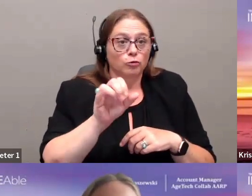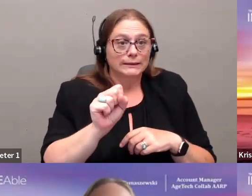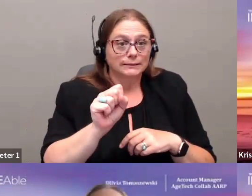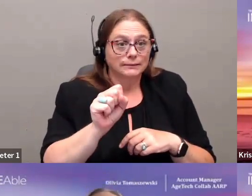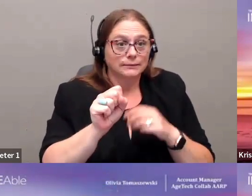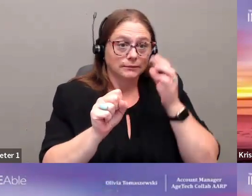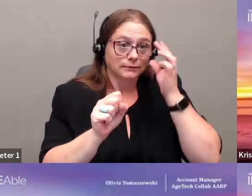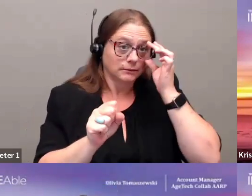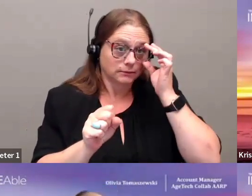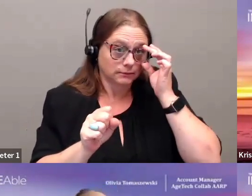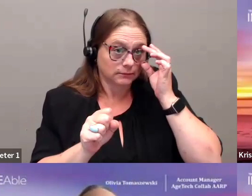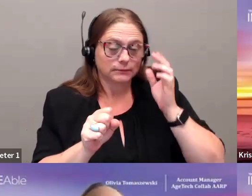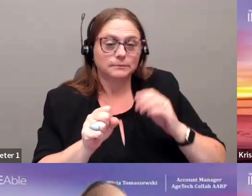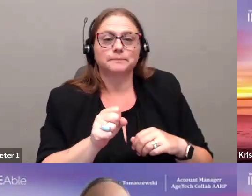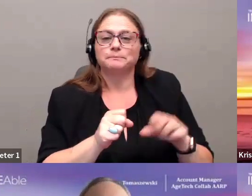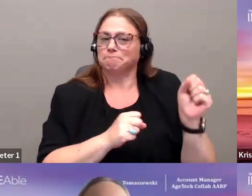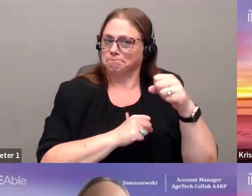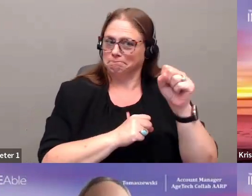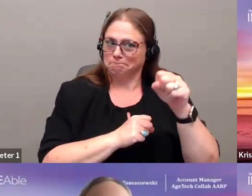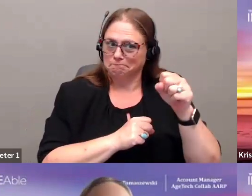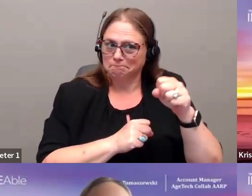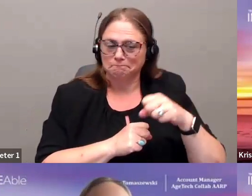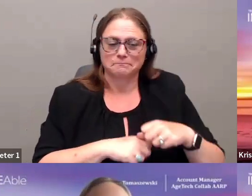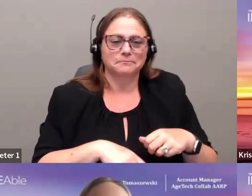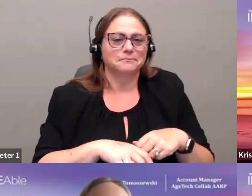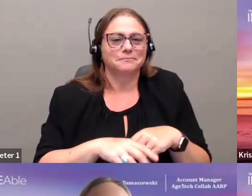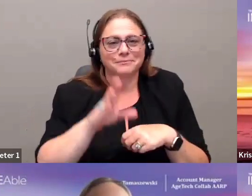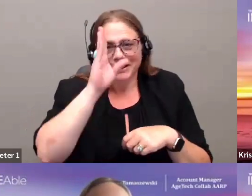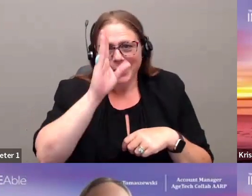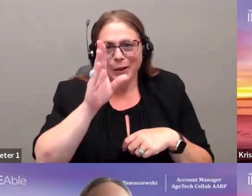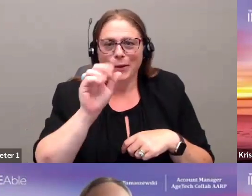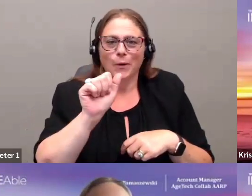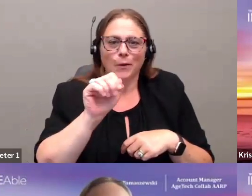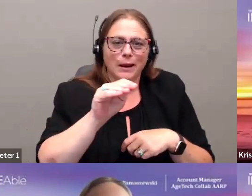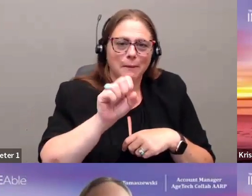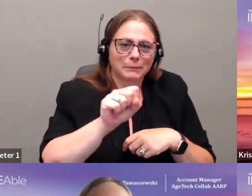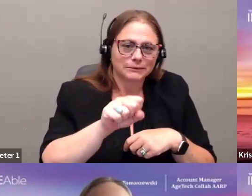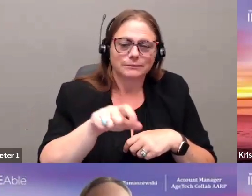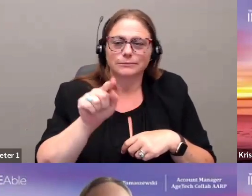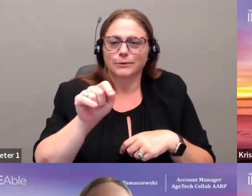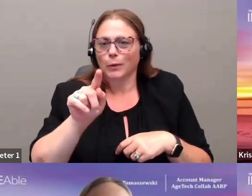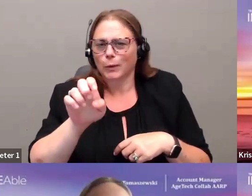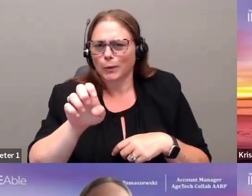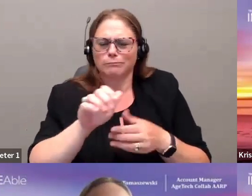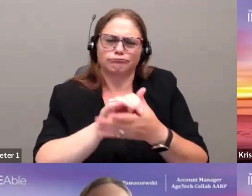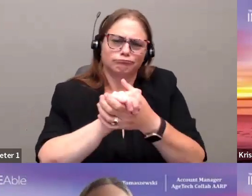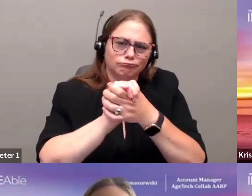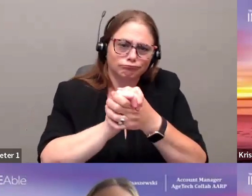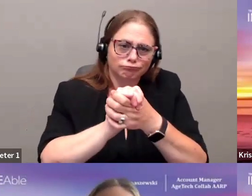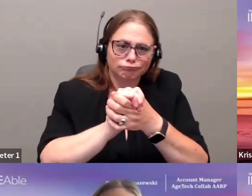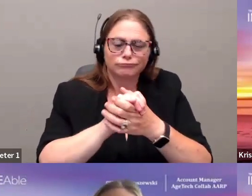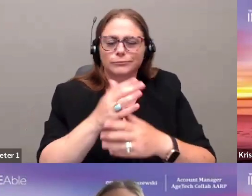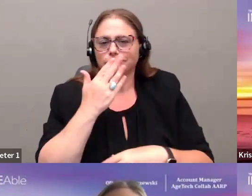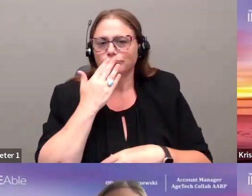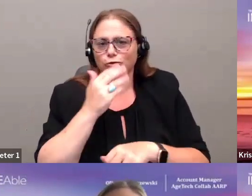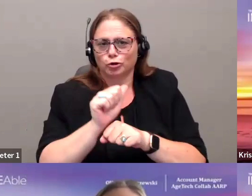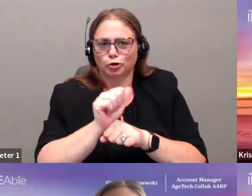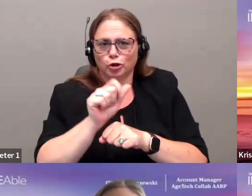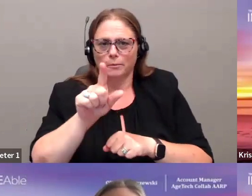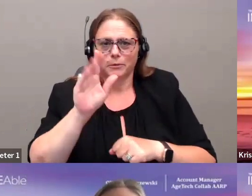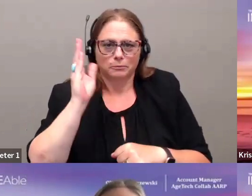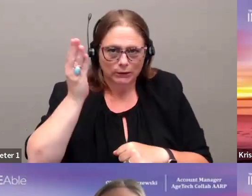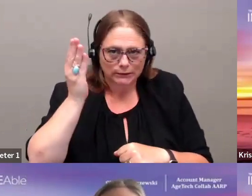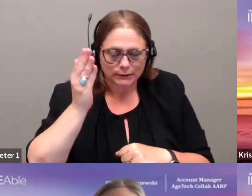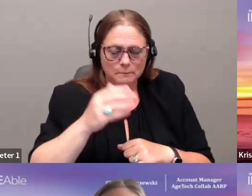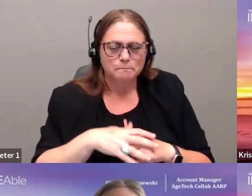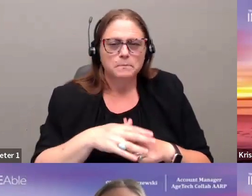here. Thank you, Christy. Hi, Amos and Luke. Congratulations and great job on the presentation. 2